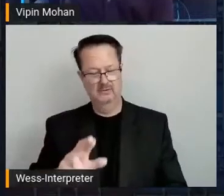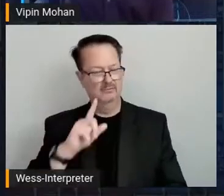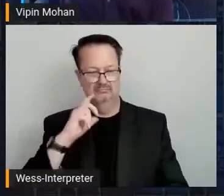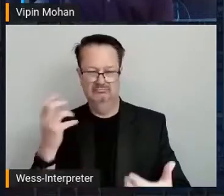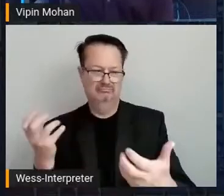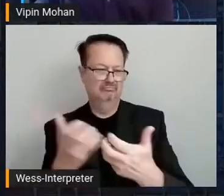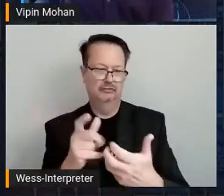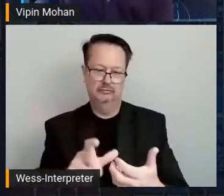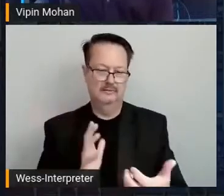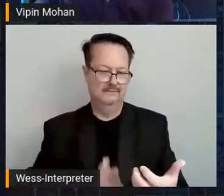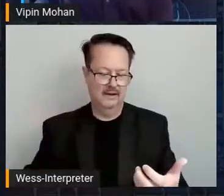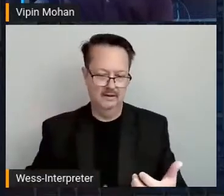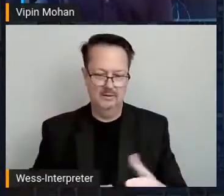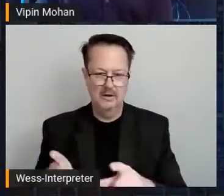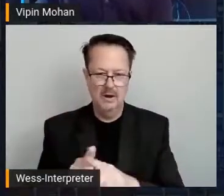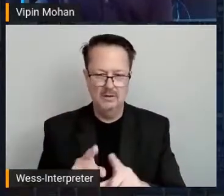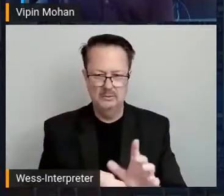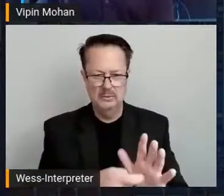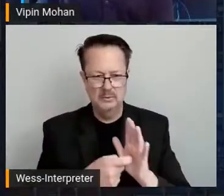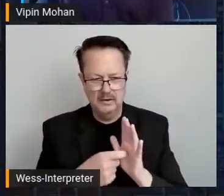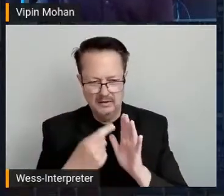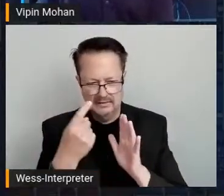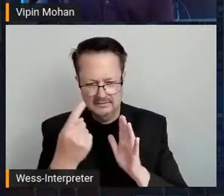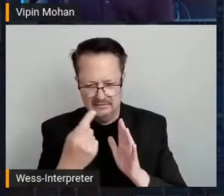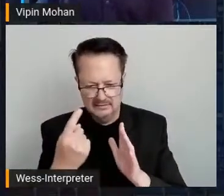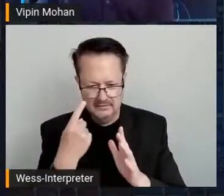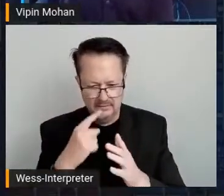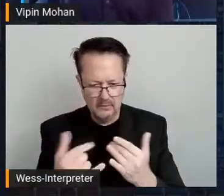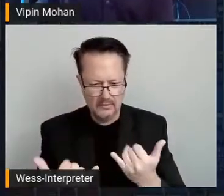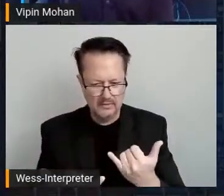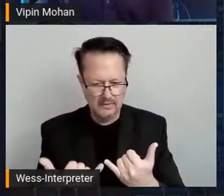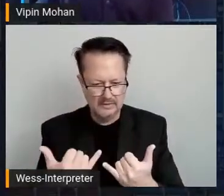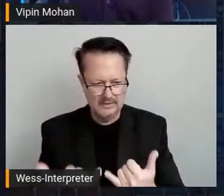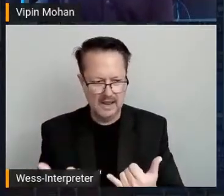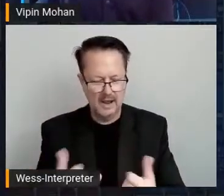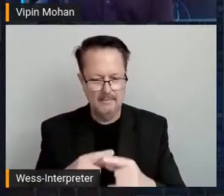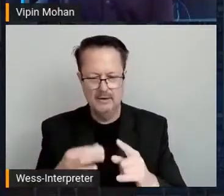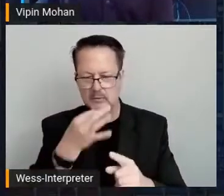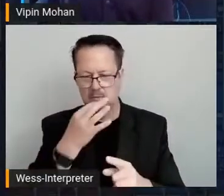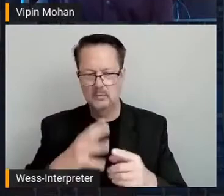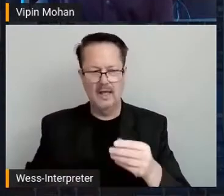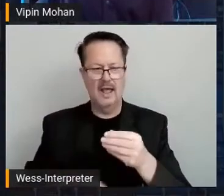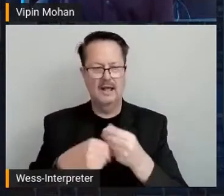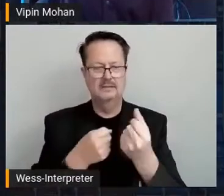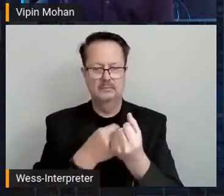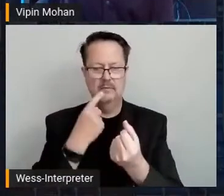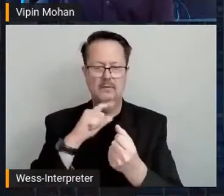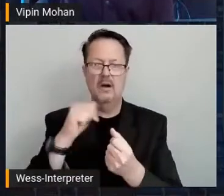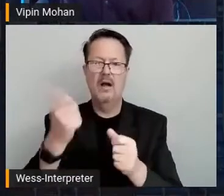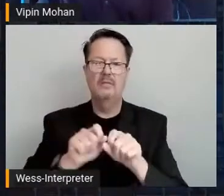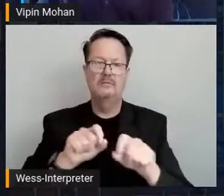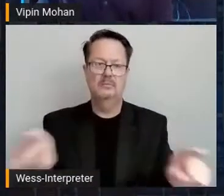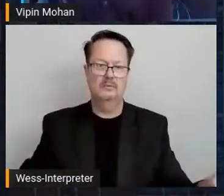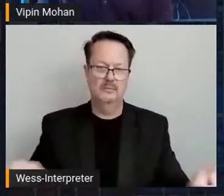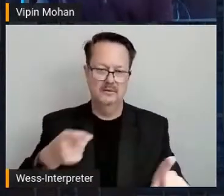now for your on-prem EKS Anywhere clusters, but we're soon going to add support for other deployment targets as well.